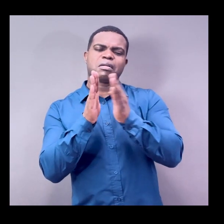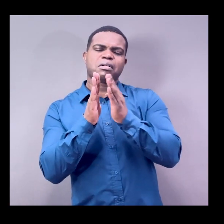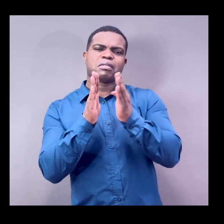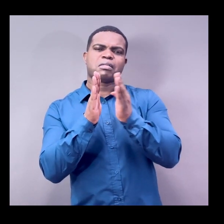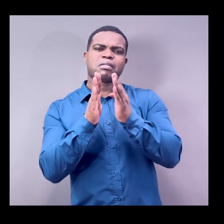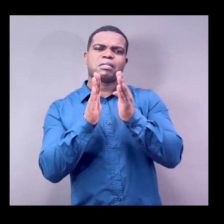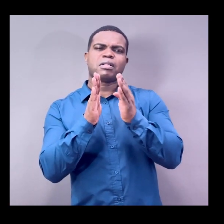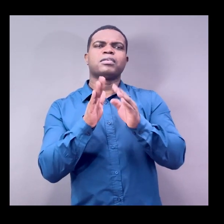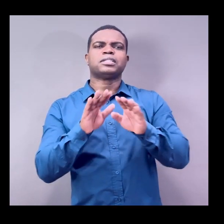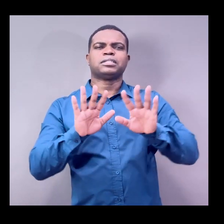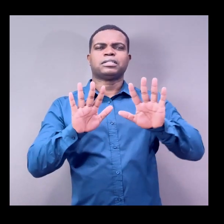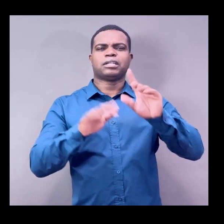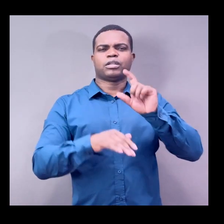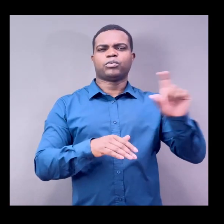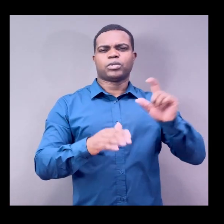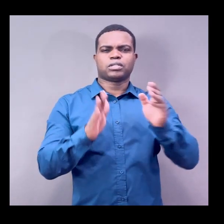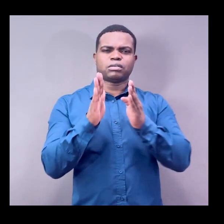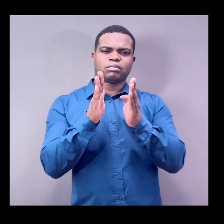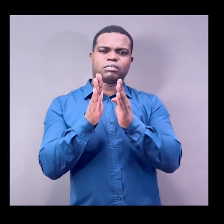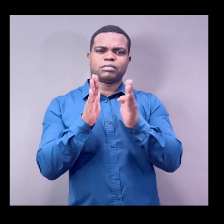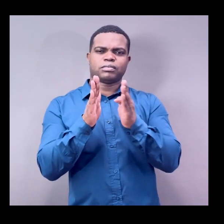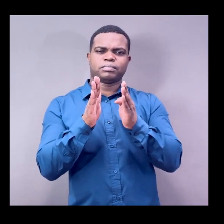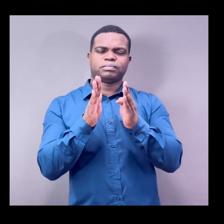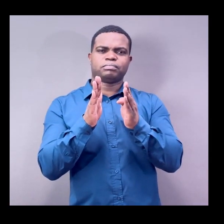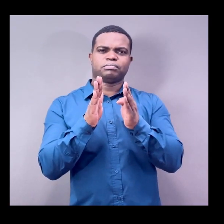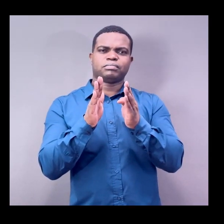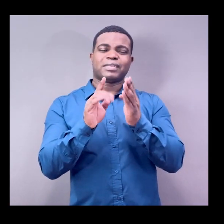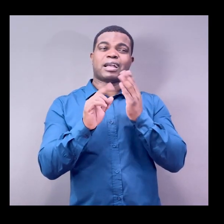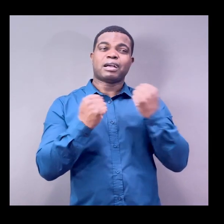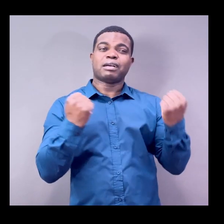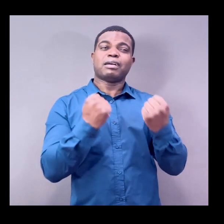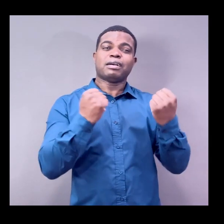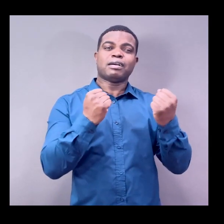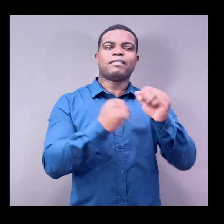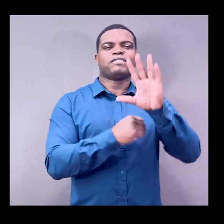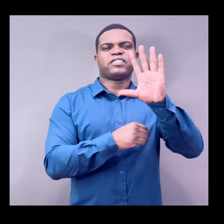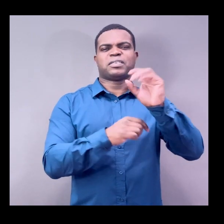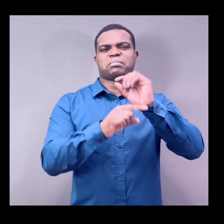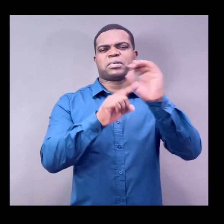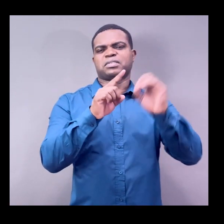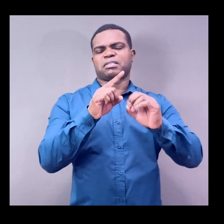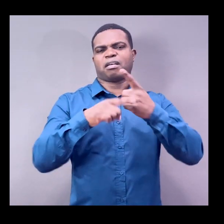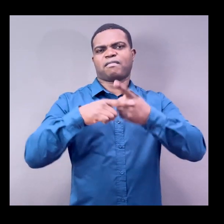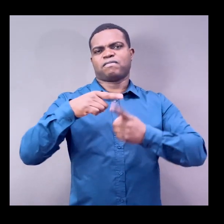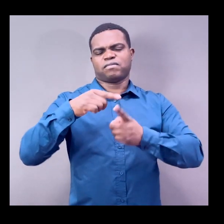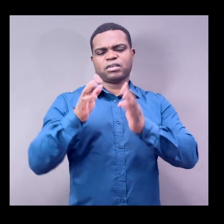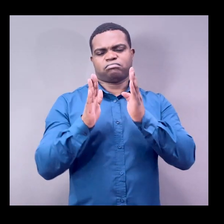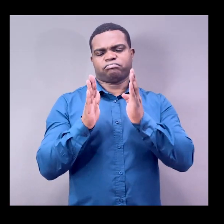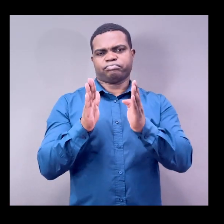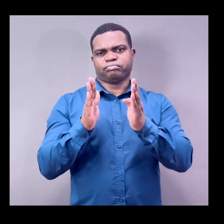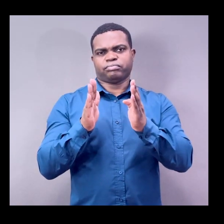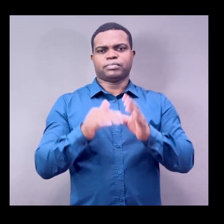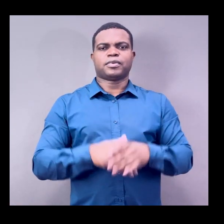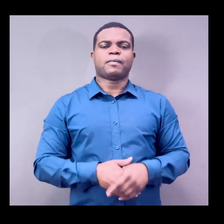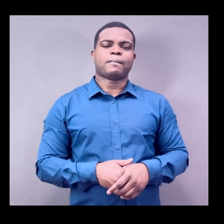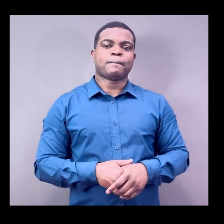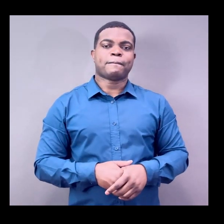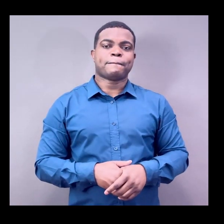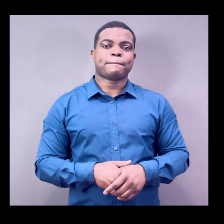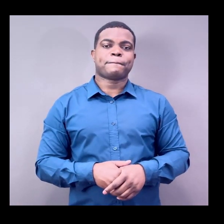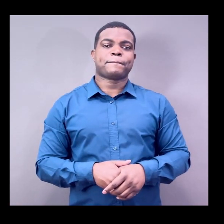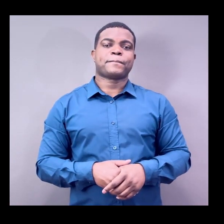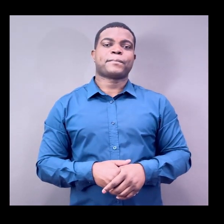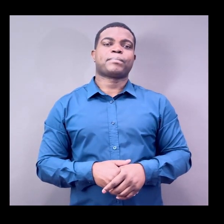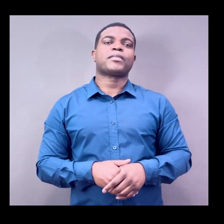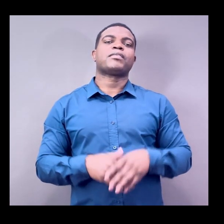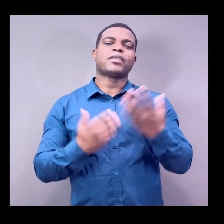is a task of 10 weeks and you have been able to achieve 50% of it, maybe you